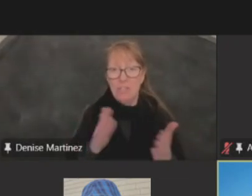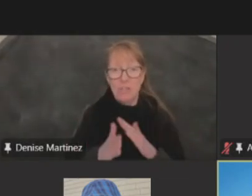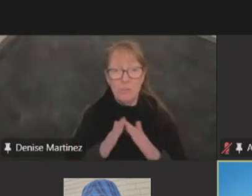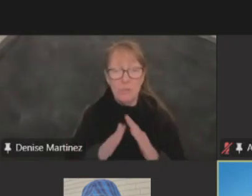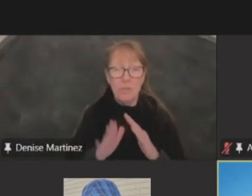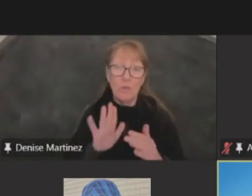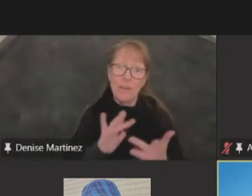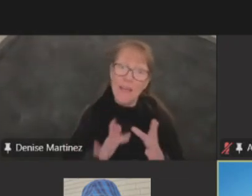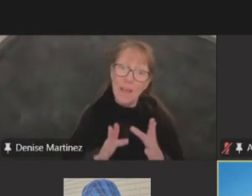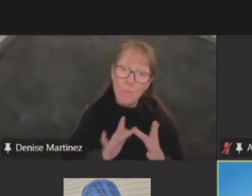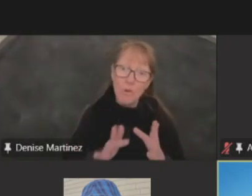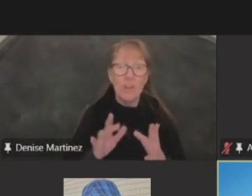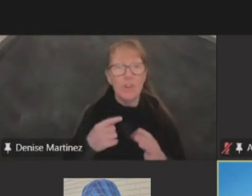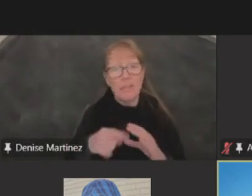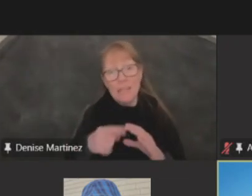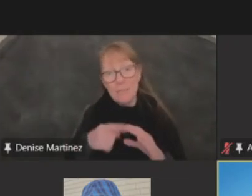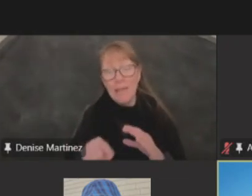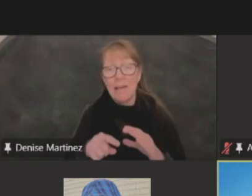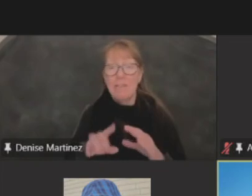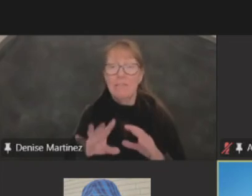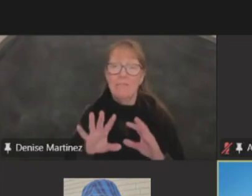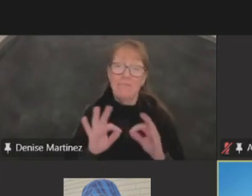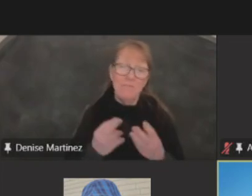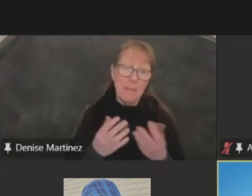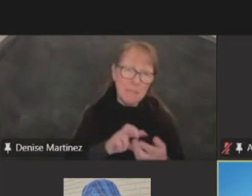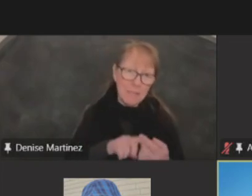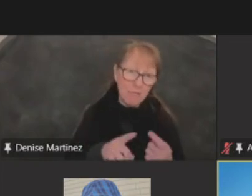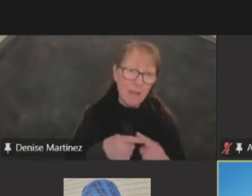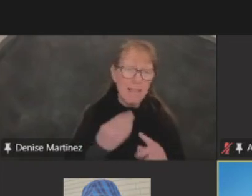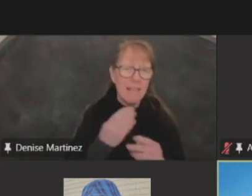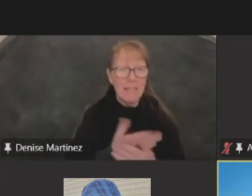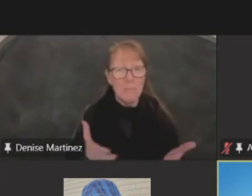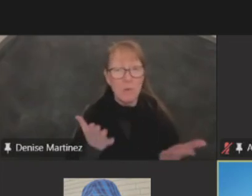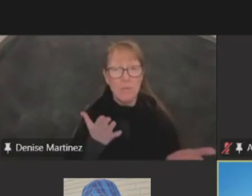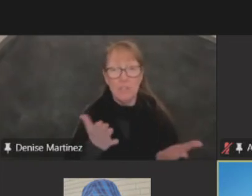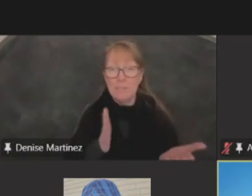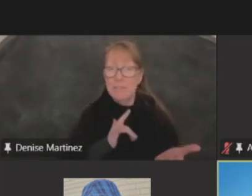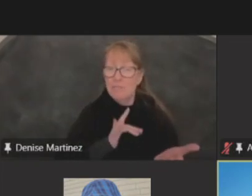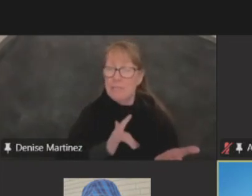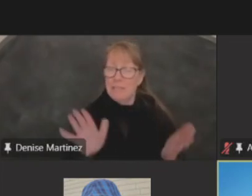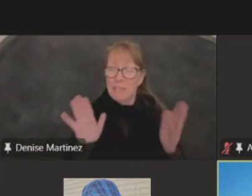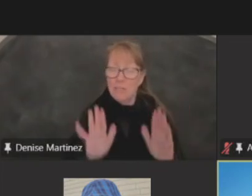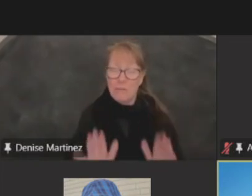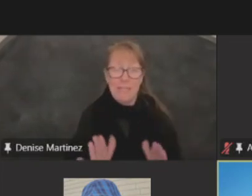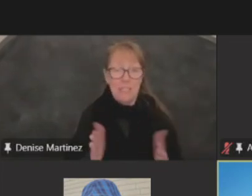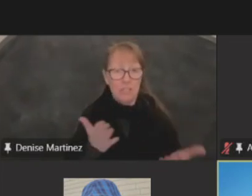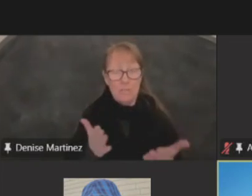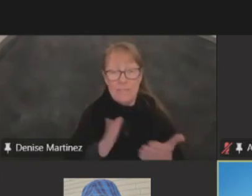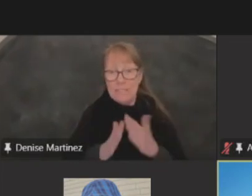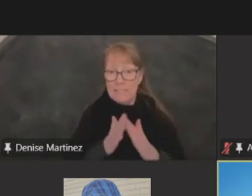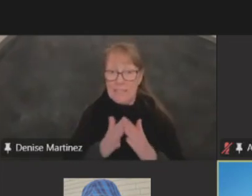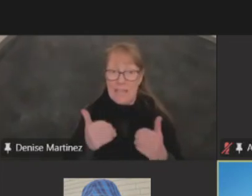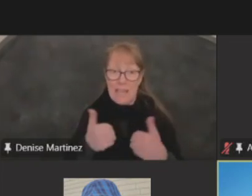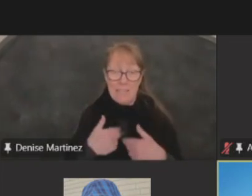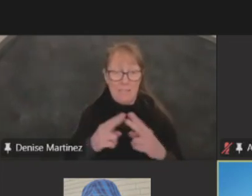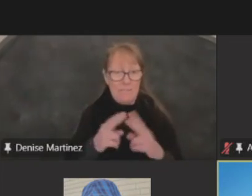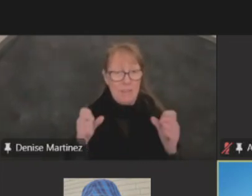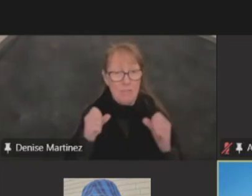email groups, family, friends, just to let them know about the service, because it's a really great service. The city has a very strong